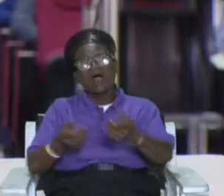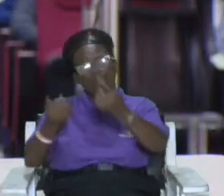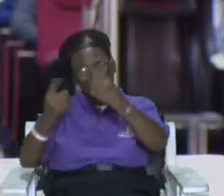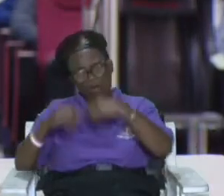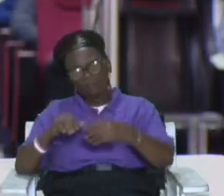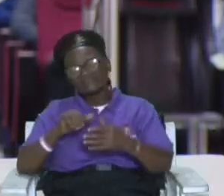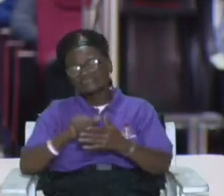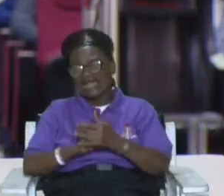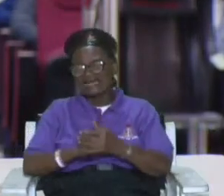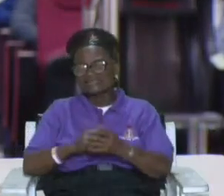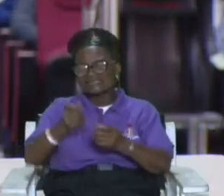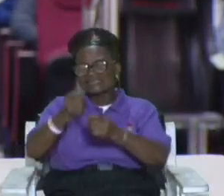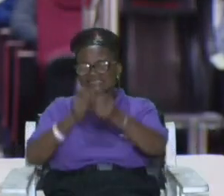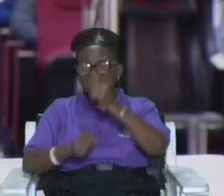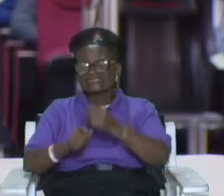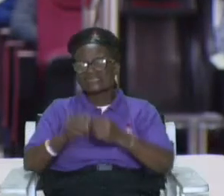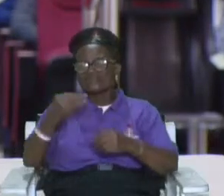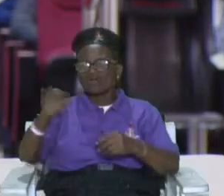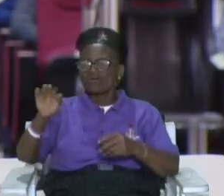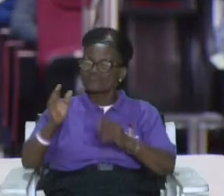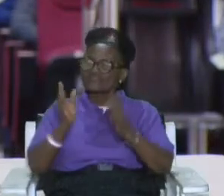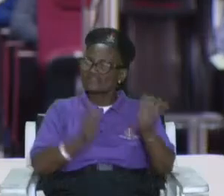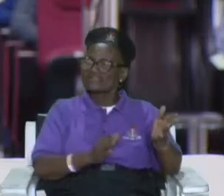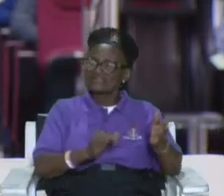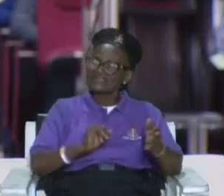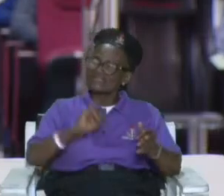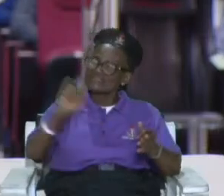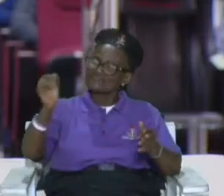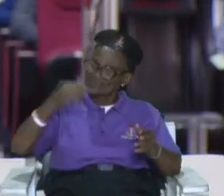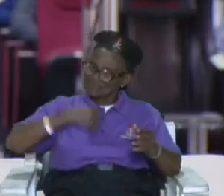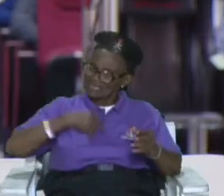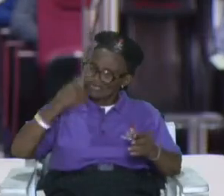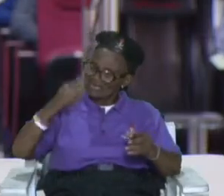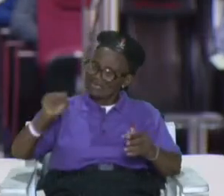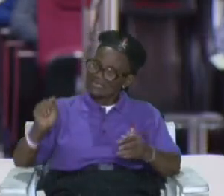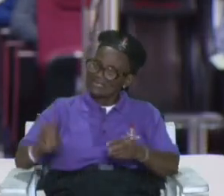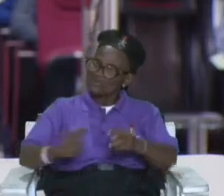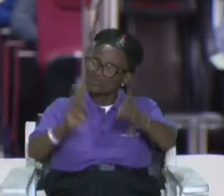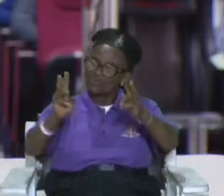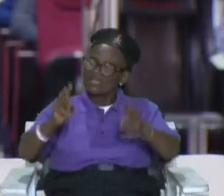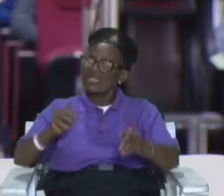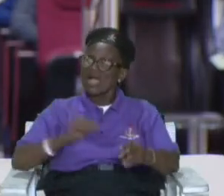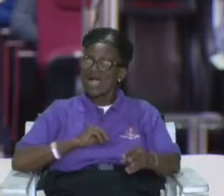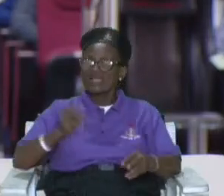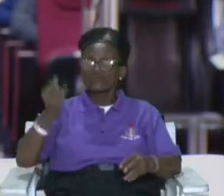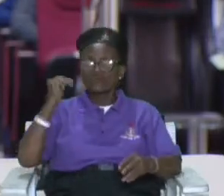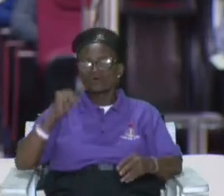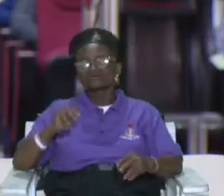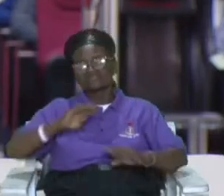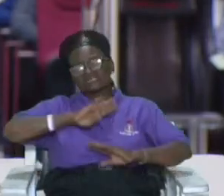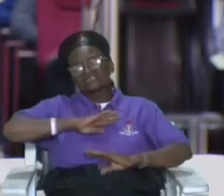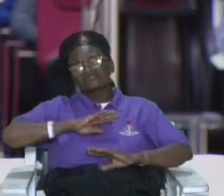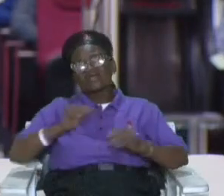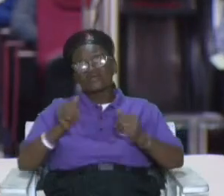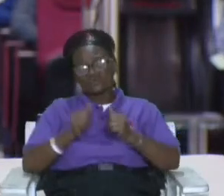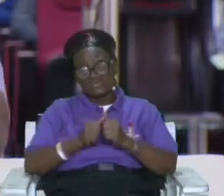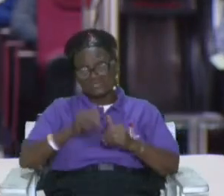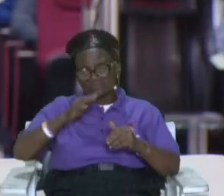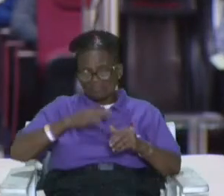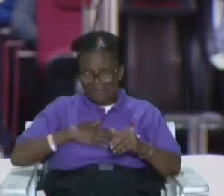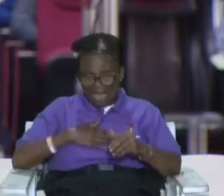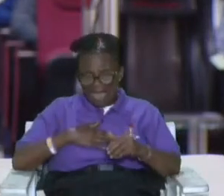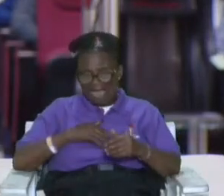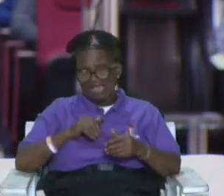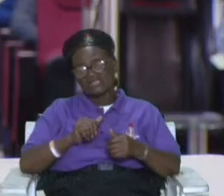that instead of leaving me the way I was, contented with my problem, you